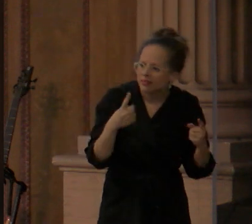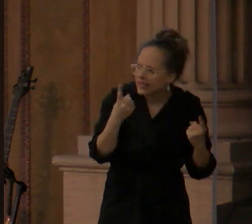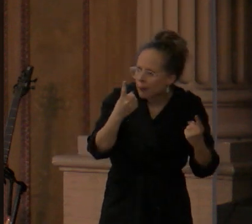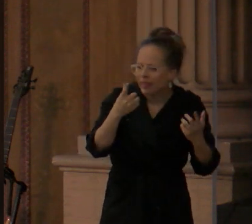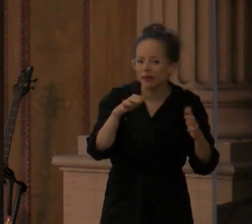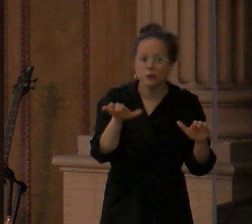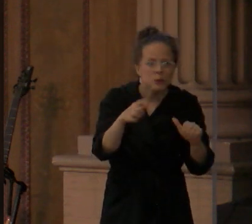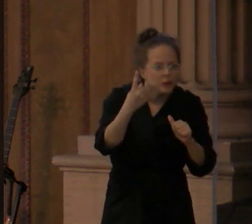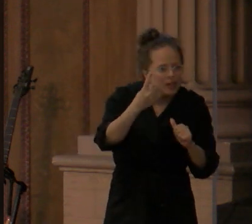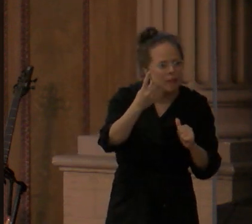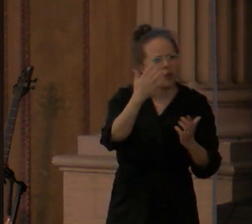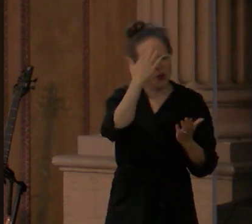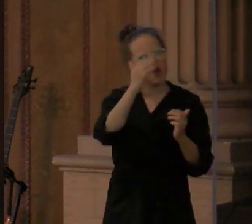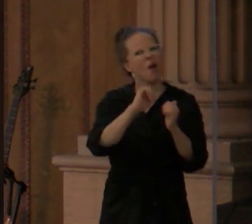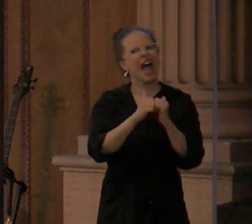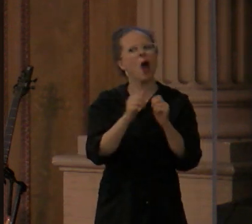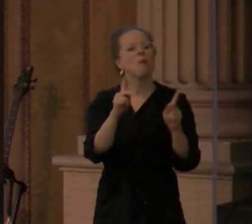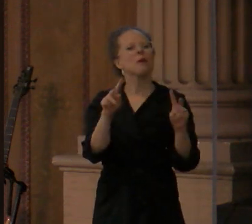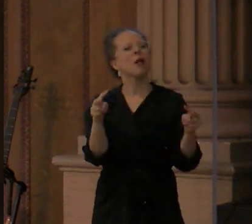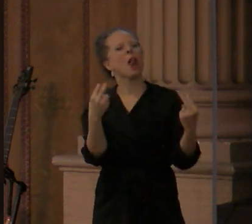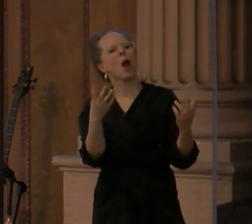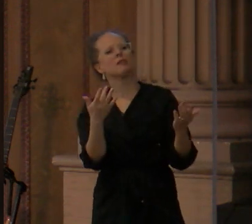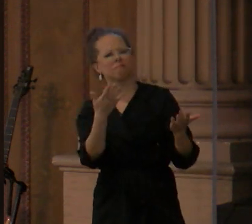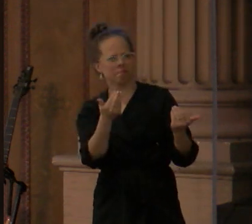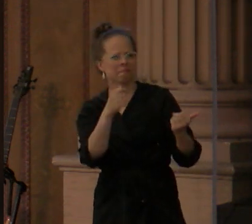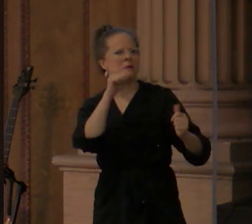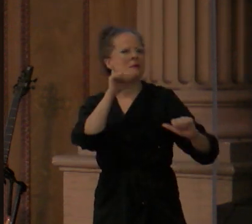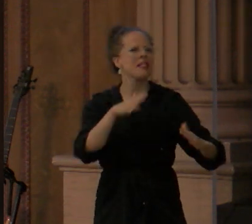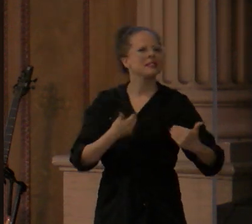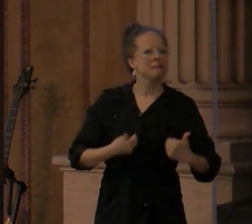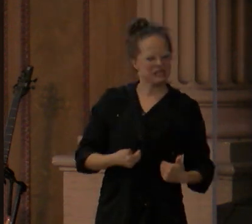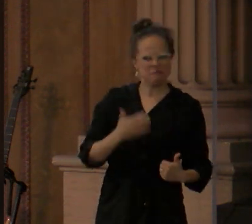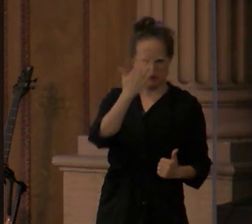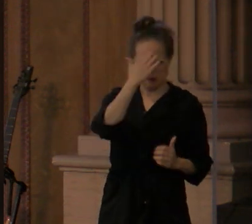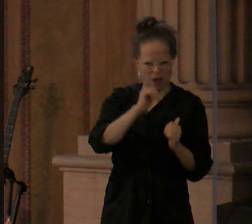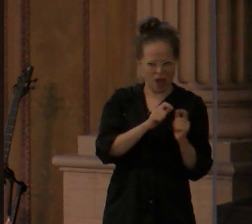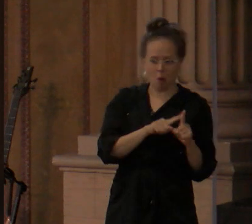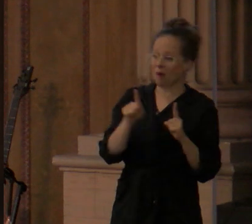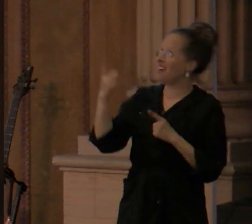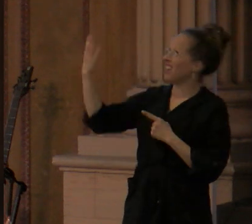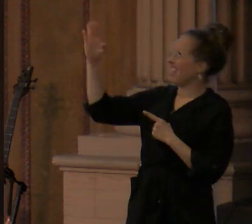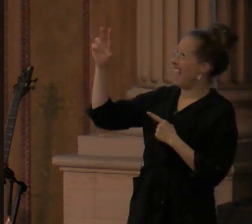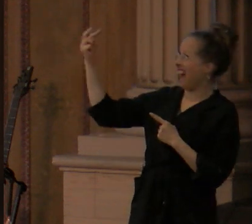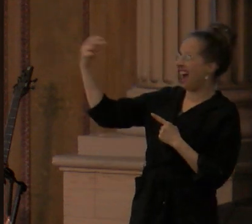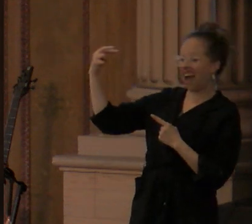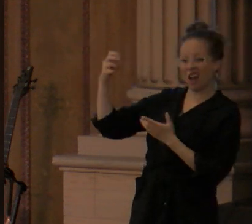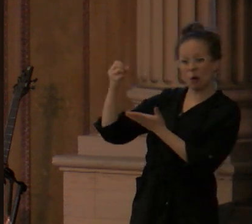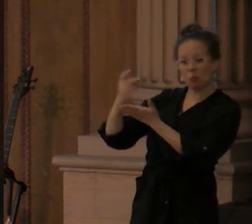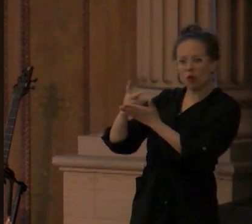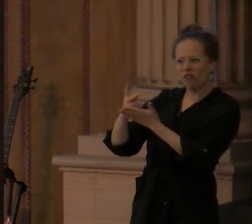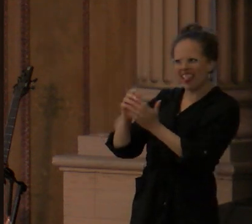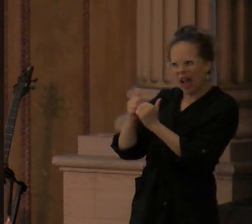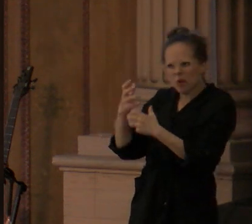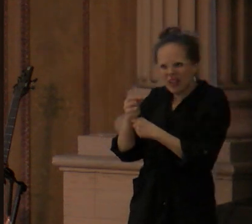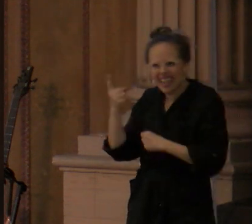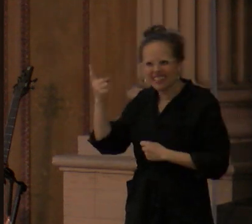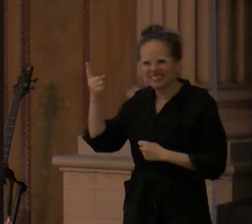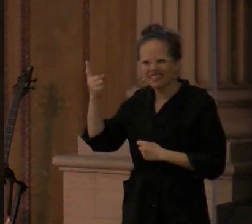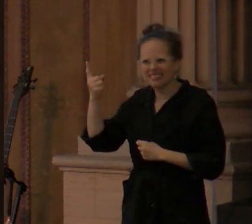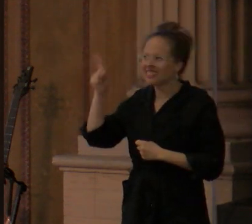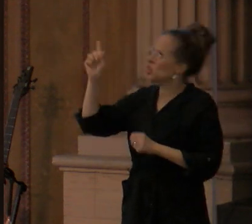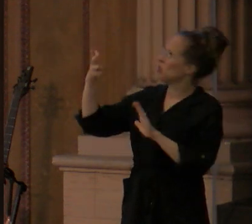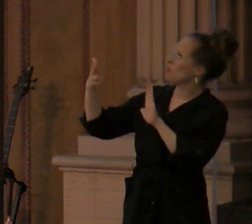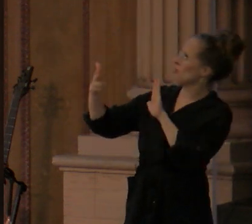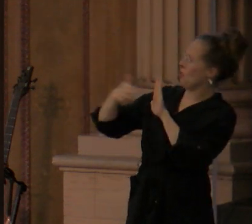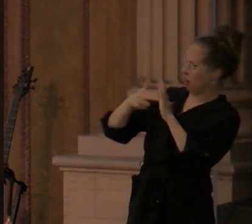We know how to get their blessings, but how do we get the blessing that really matters? How do we get that approval from God? How do we get God to call us blessed? What